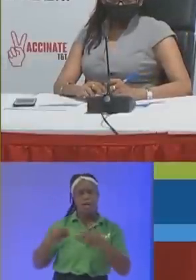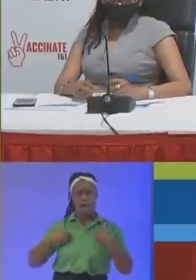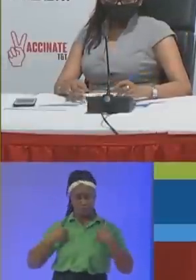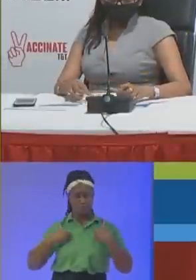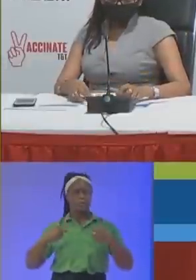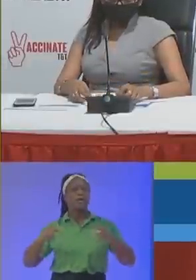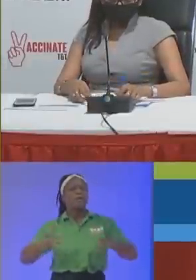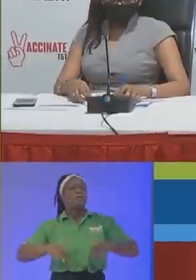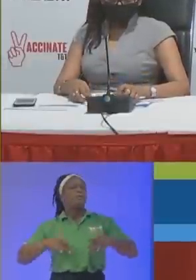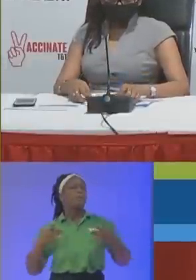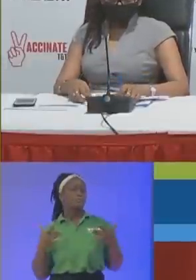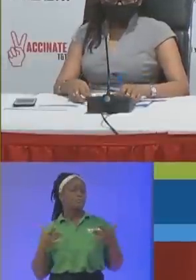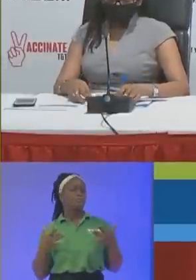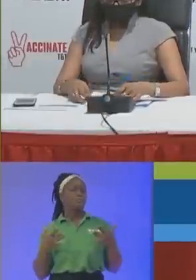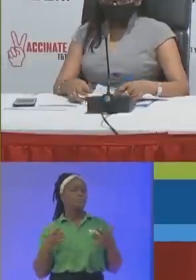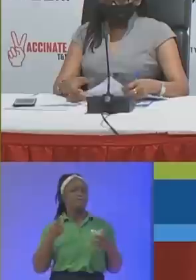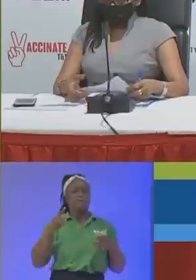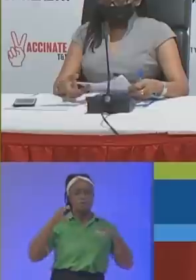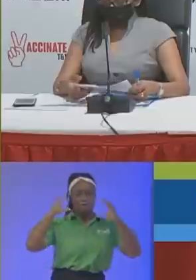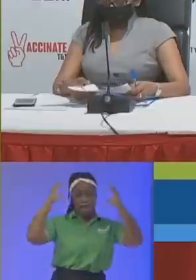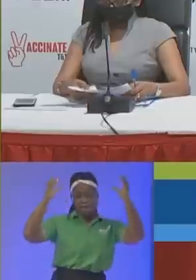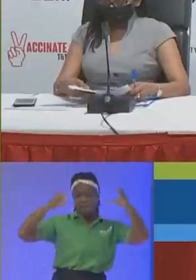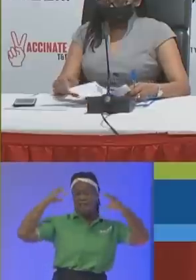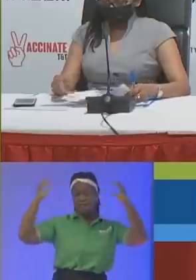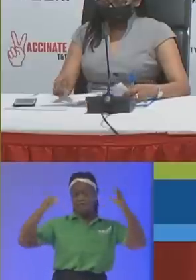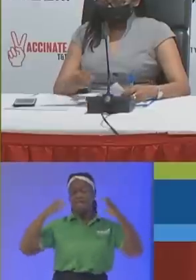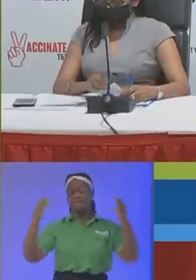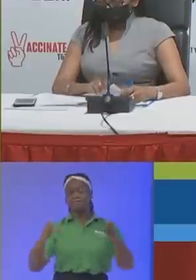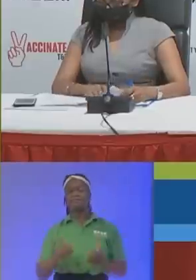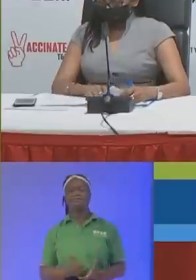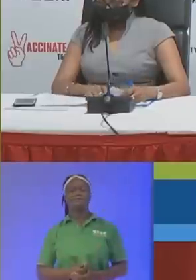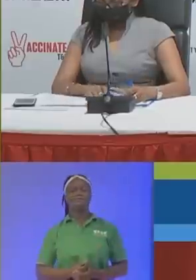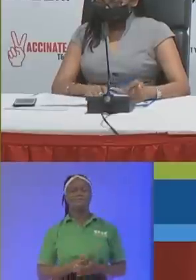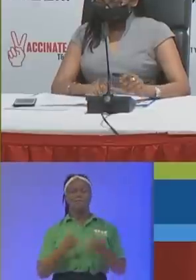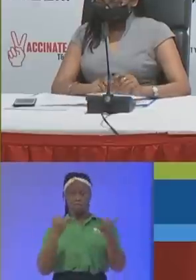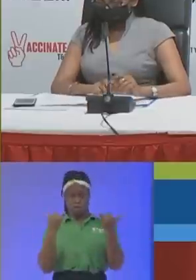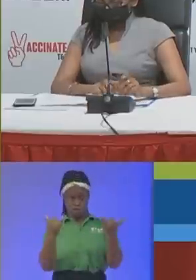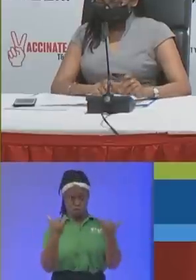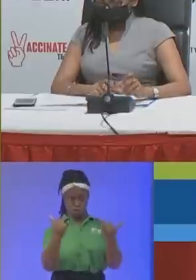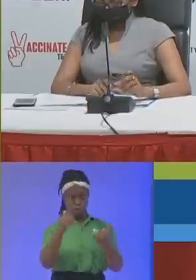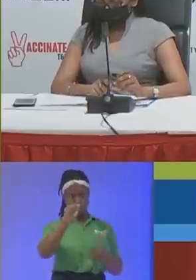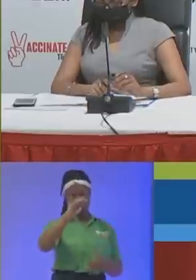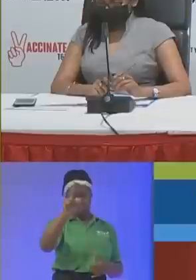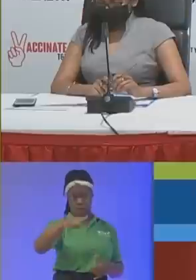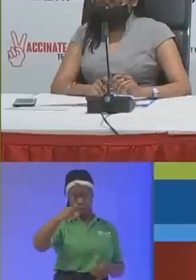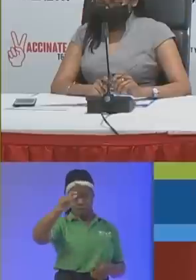coming from that media house. So let's go to AZP News Online, please.